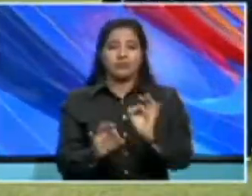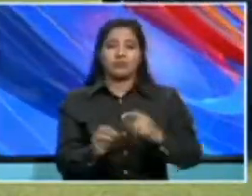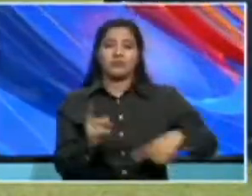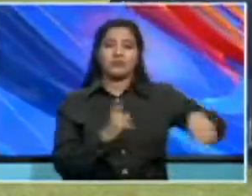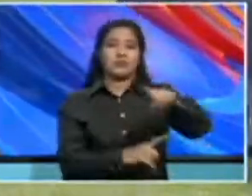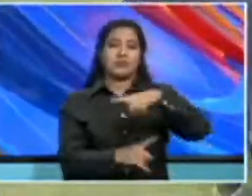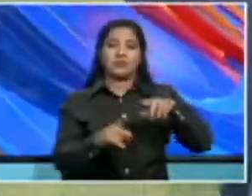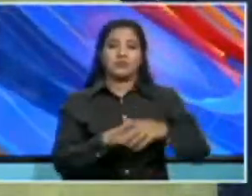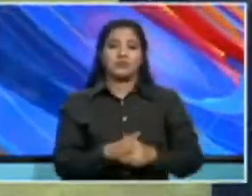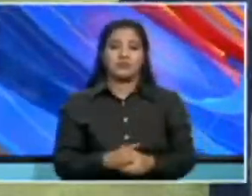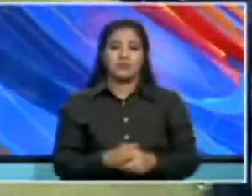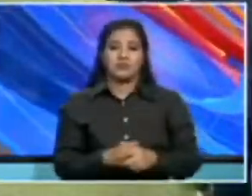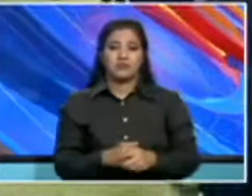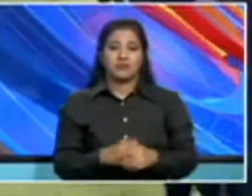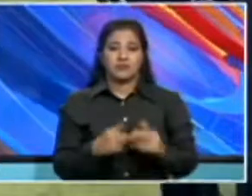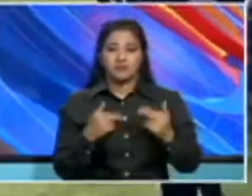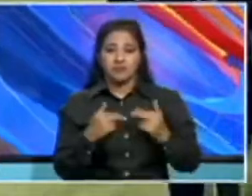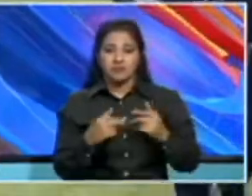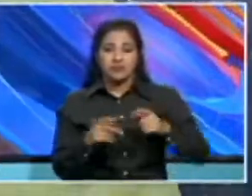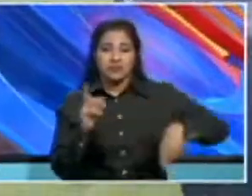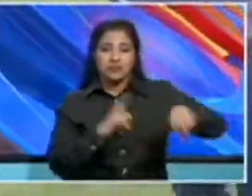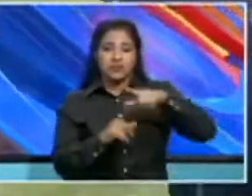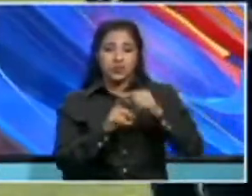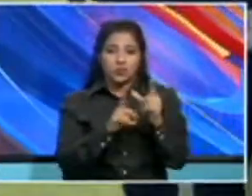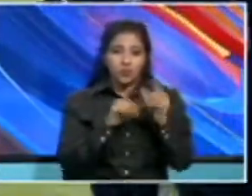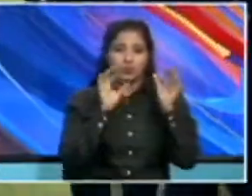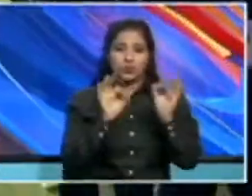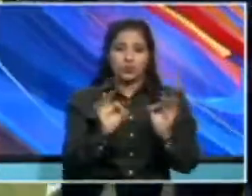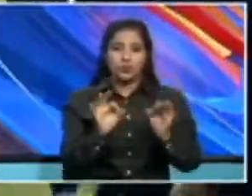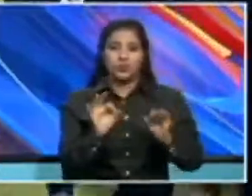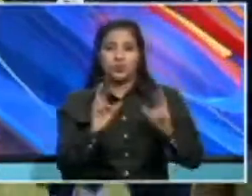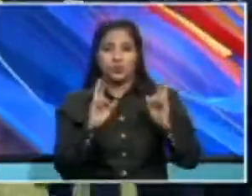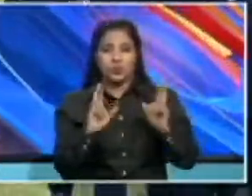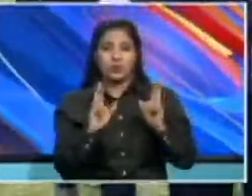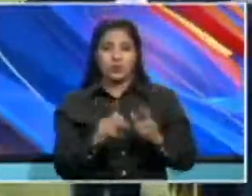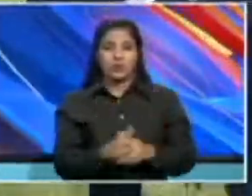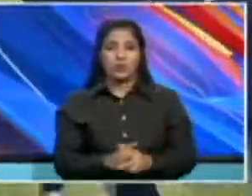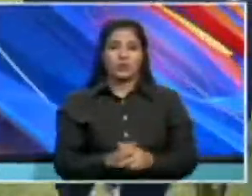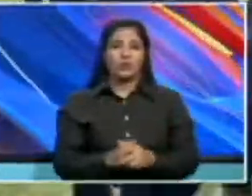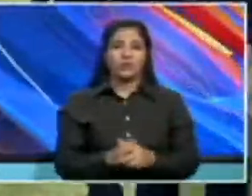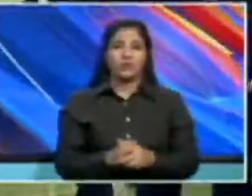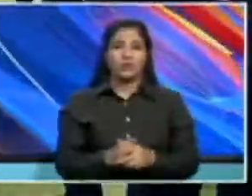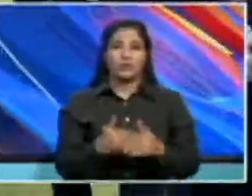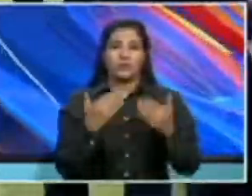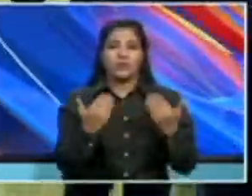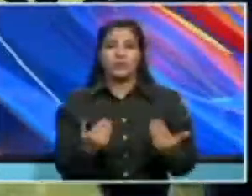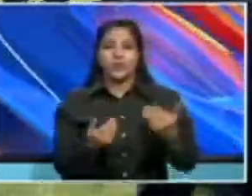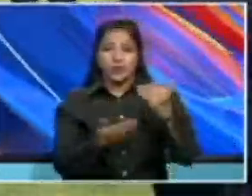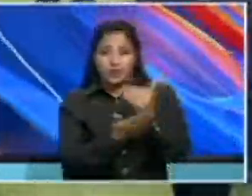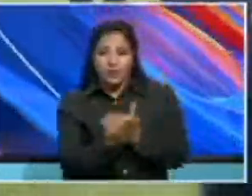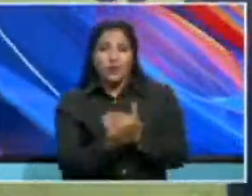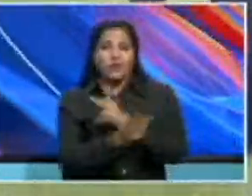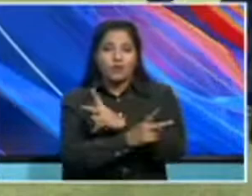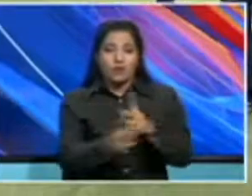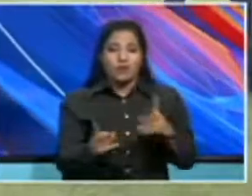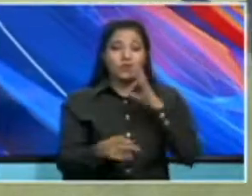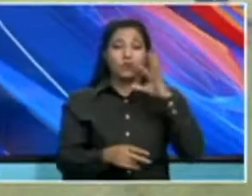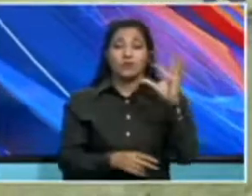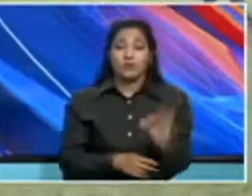late, and they'll be hoping to increase the tally. Remember, the table tennis event began a little bit